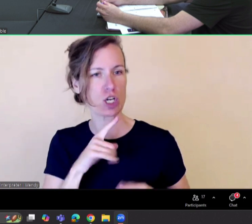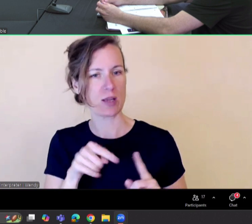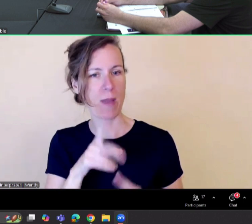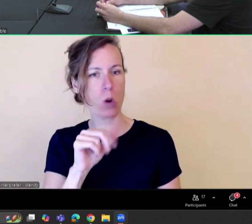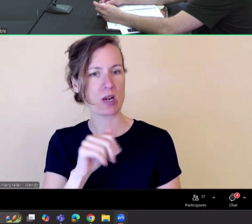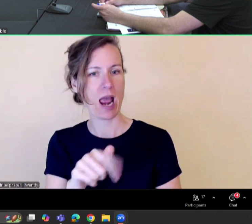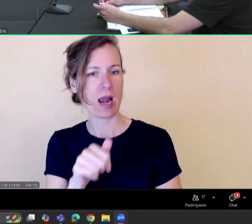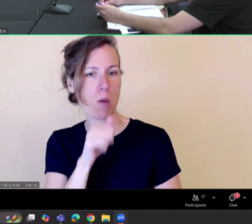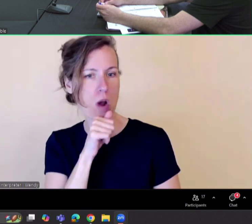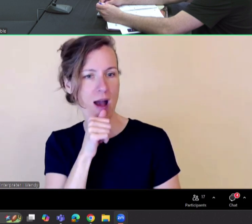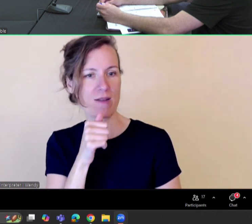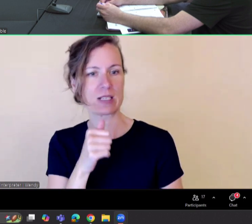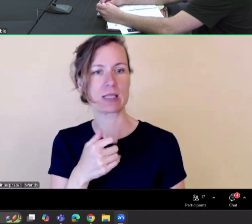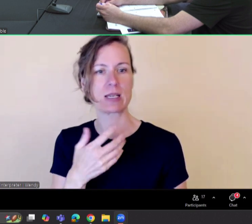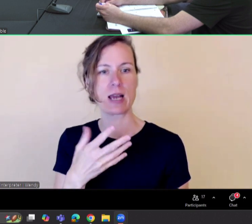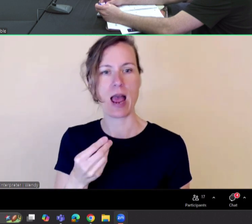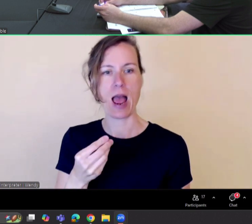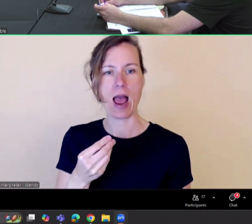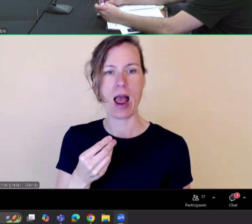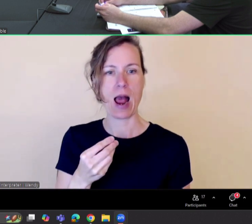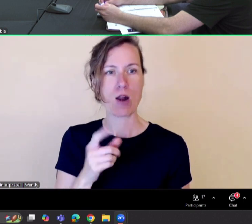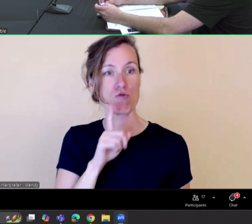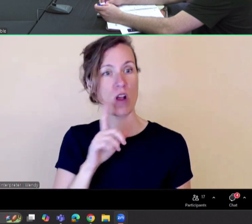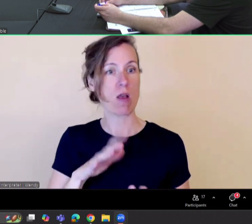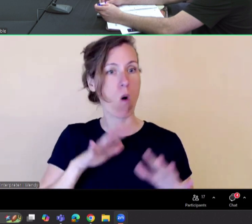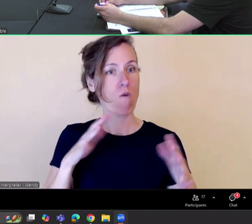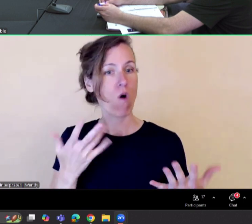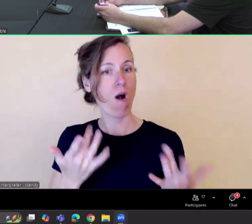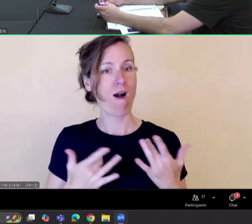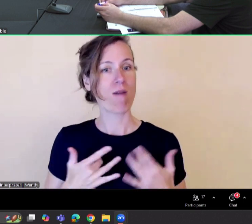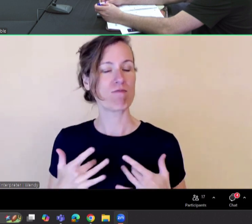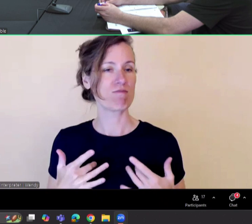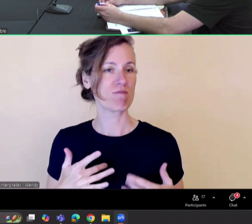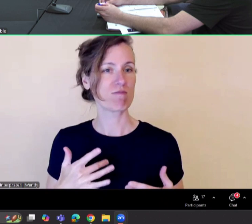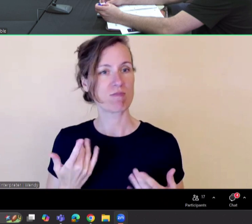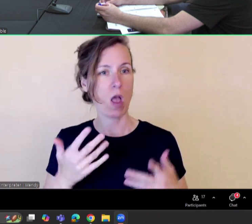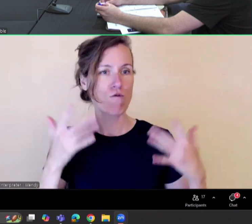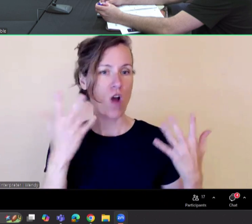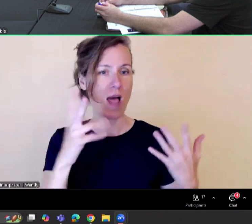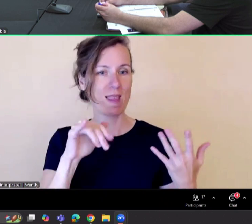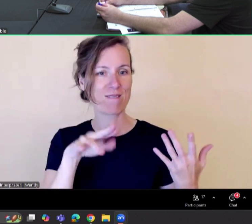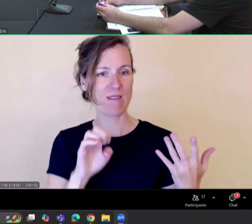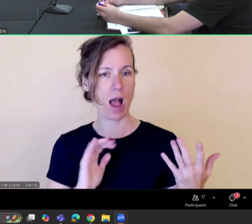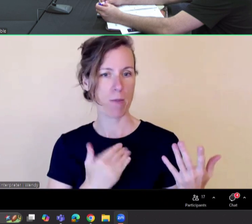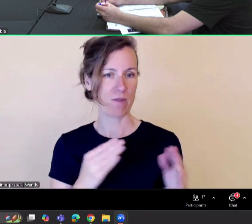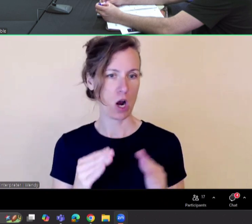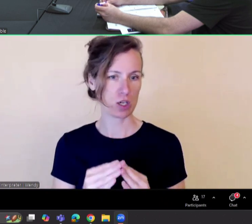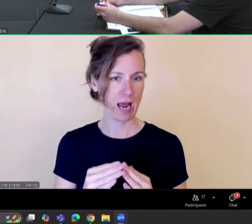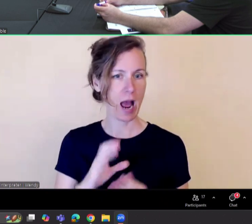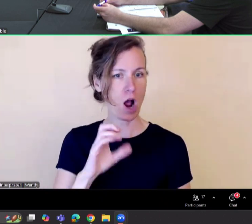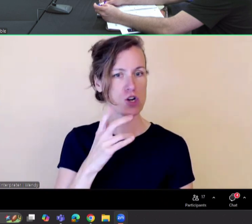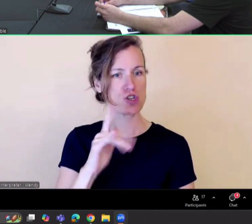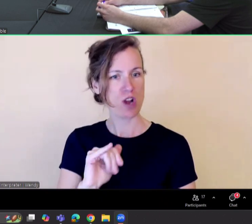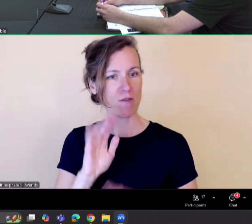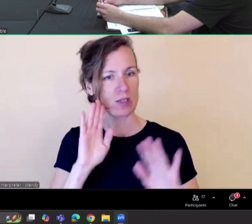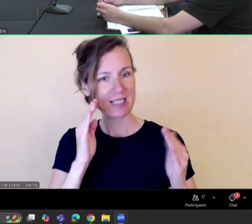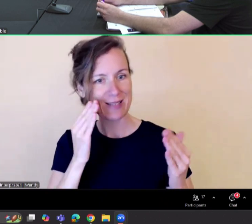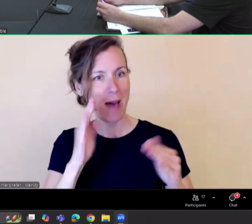there, and I moved here with my wife and our new daughter because I wanted to get away from that a little bit. So thank you. Thanks very